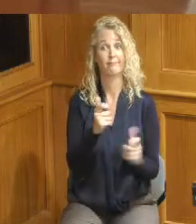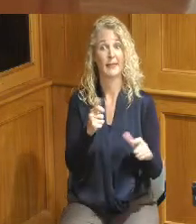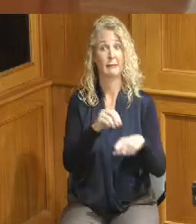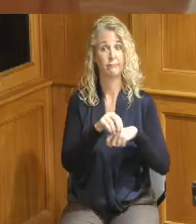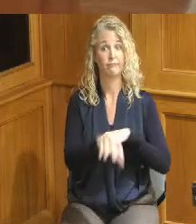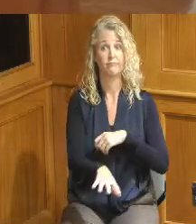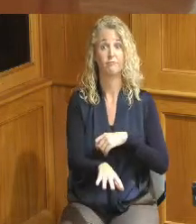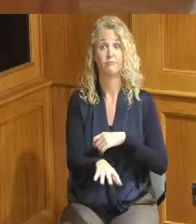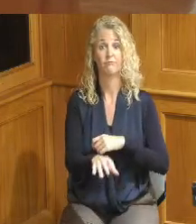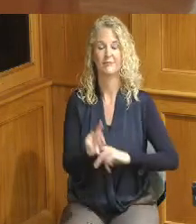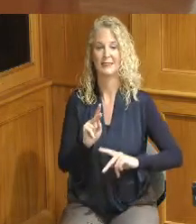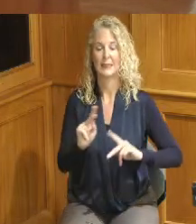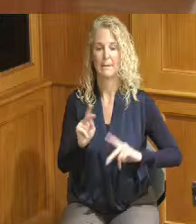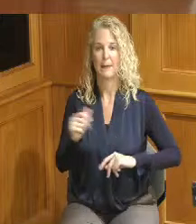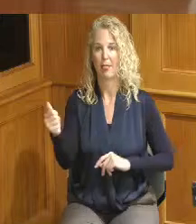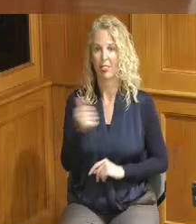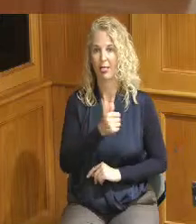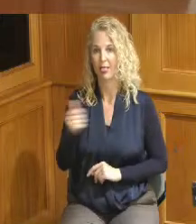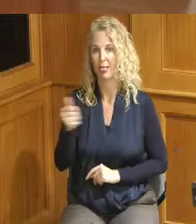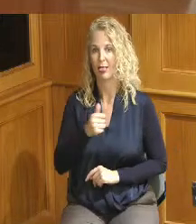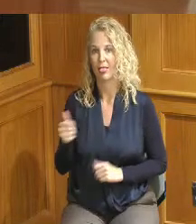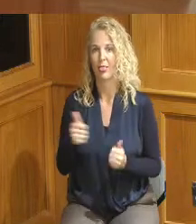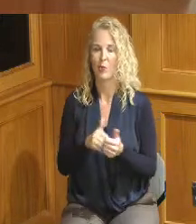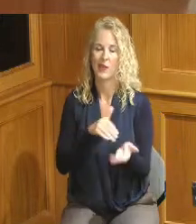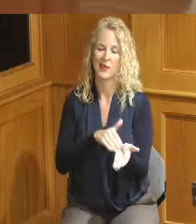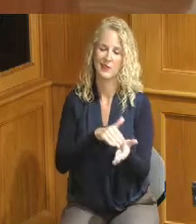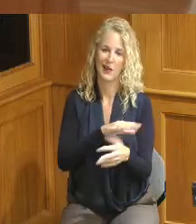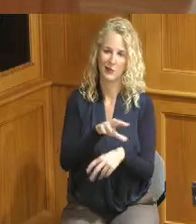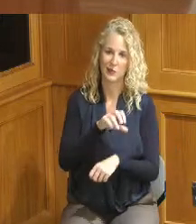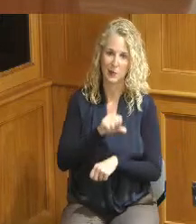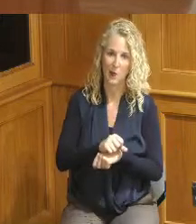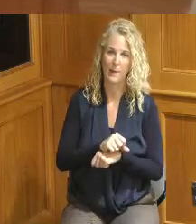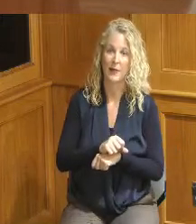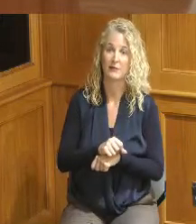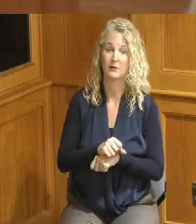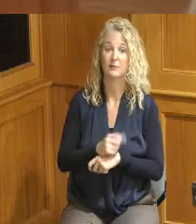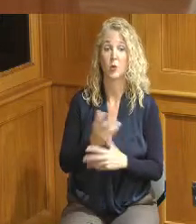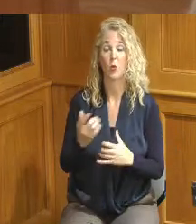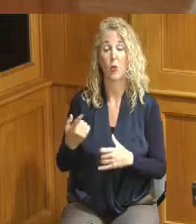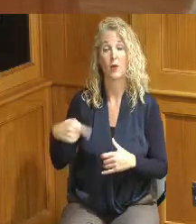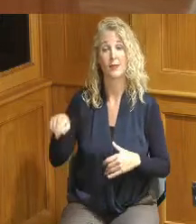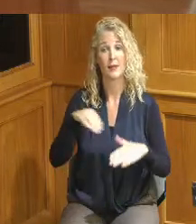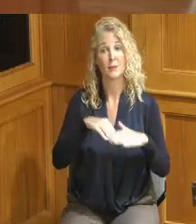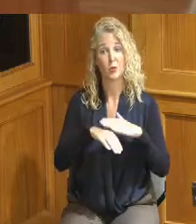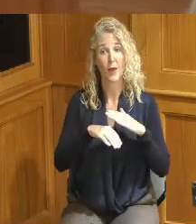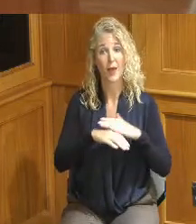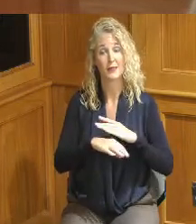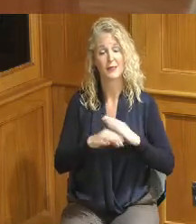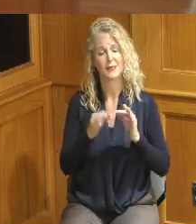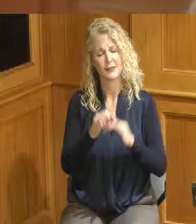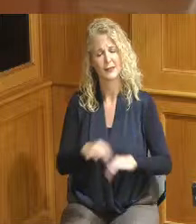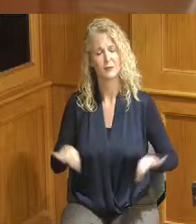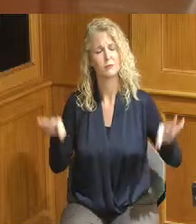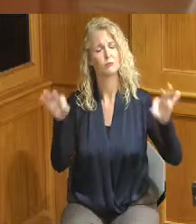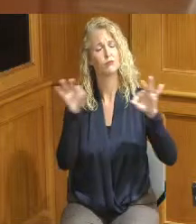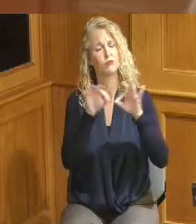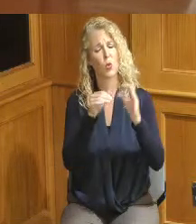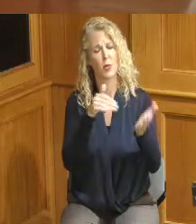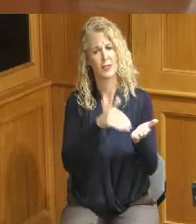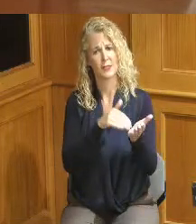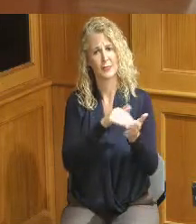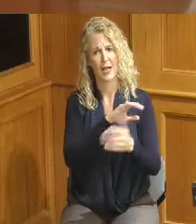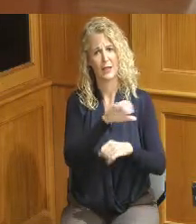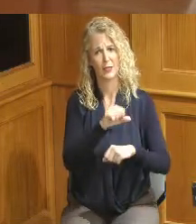is transporting clients to their doctor's appointments, ensuring they have access to essential healthcare services. She